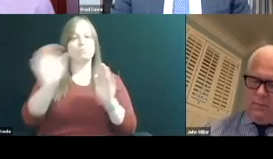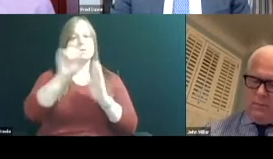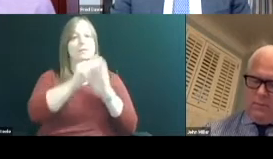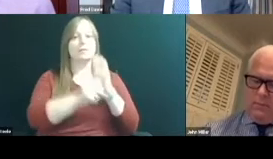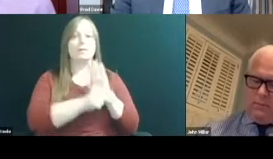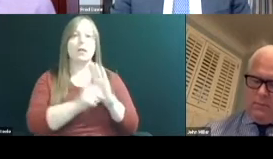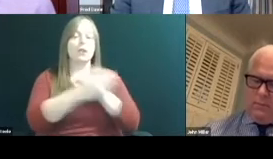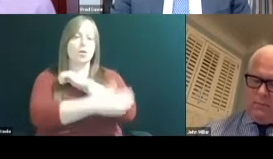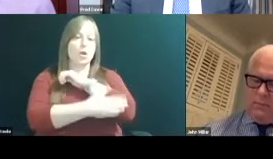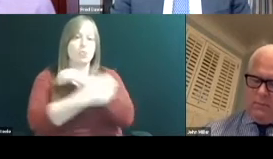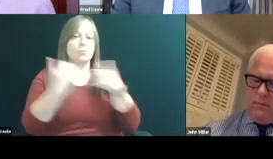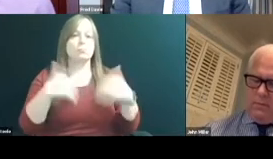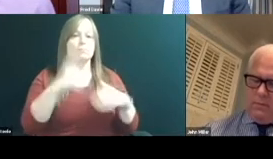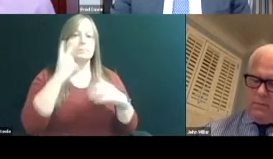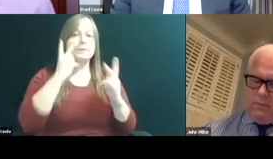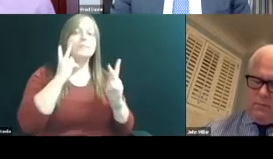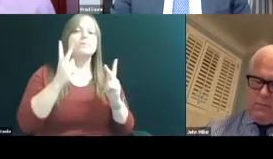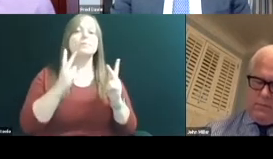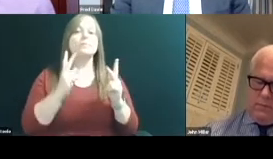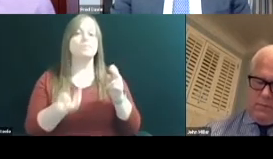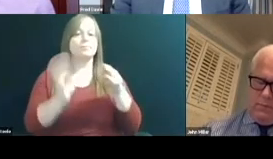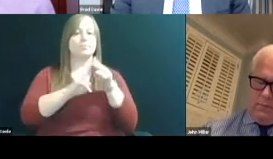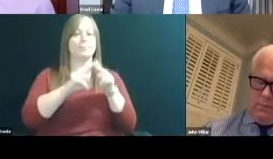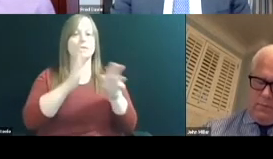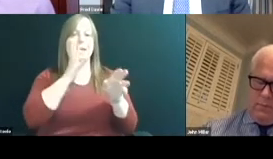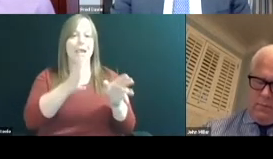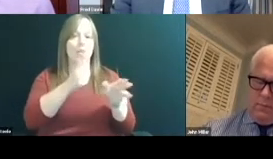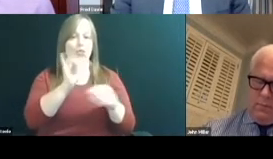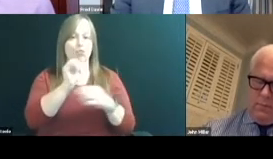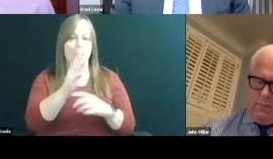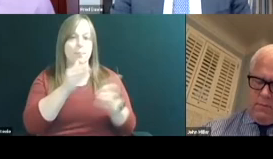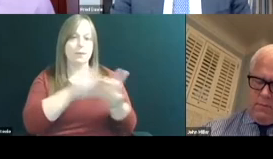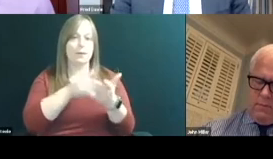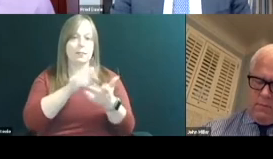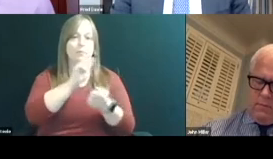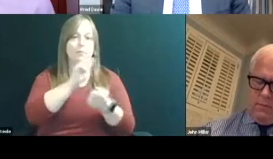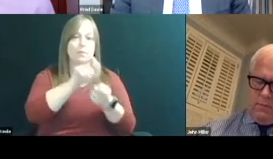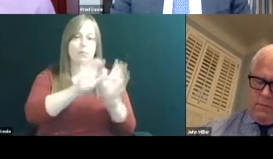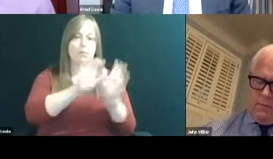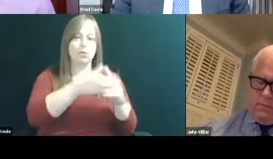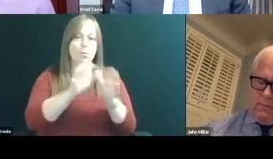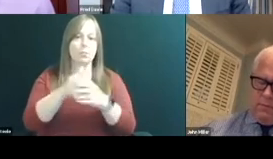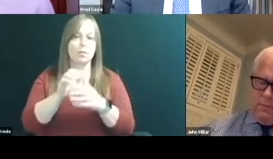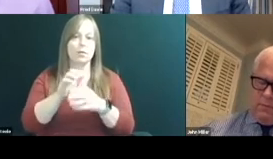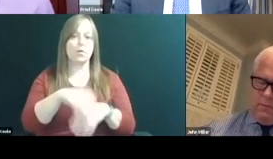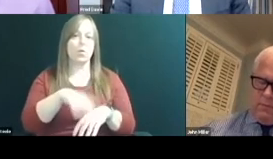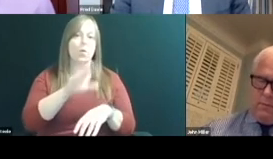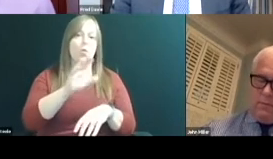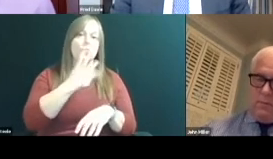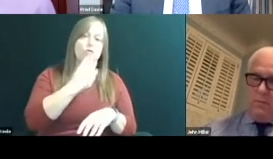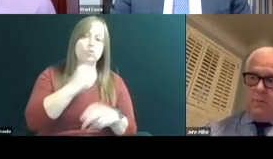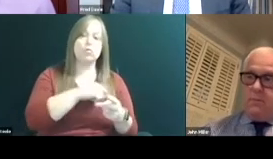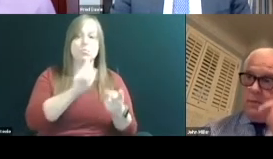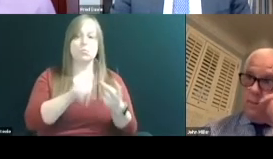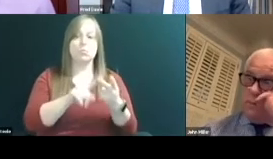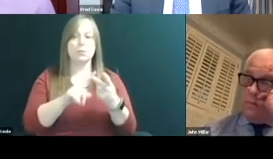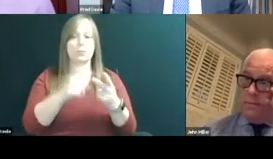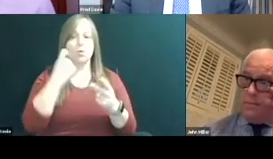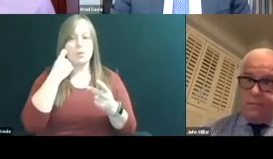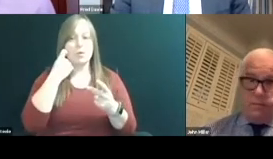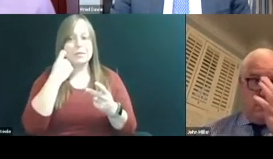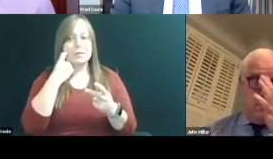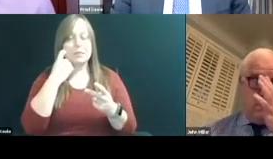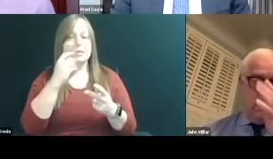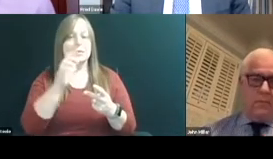country. And we've also seen some surges in hate crimes against certain demographic groups like Orthodox Jews and more recently